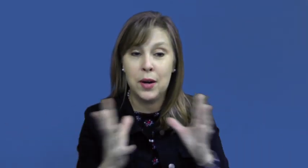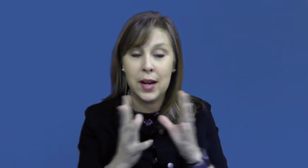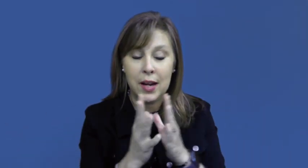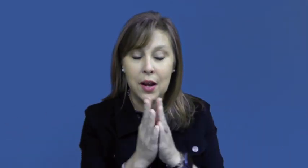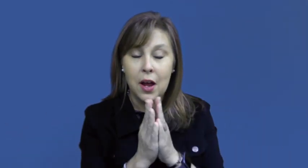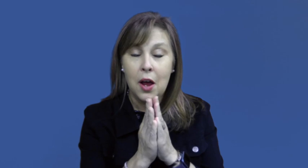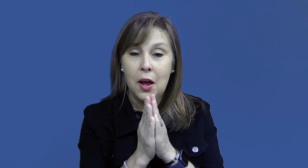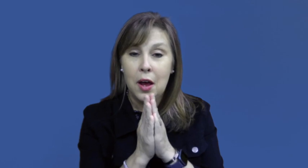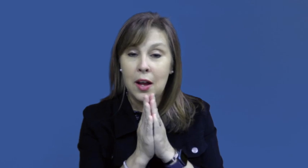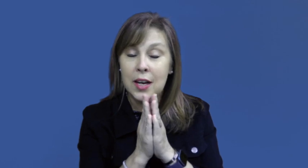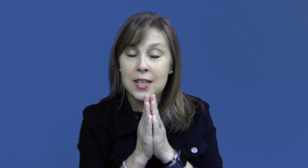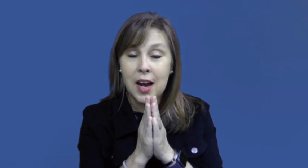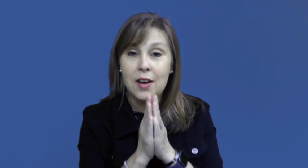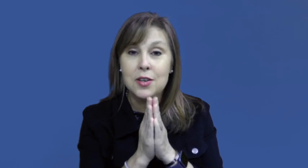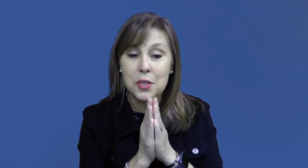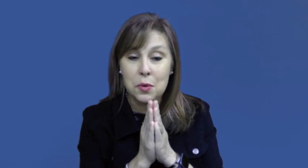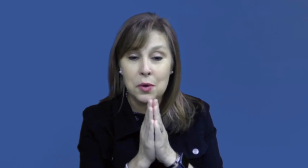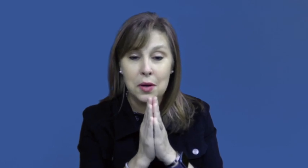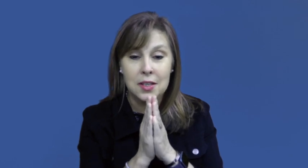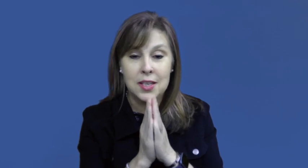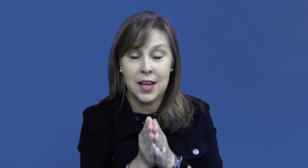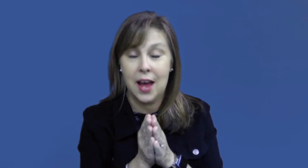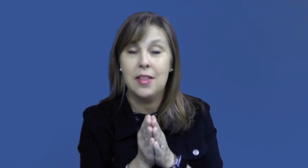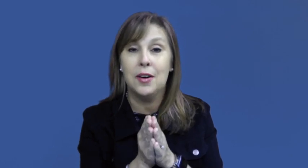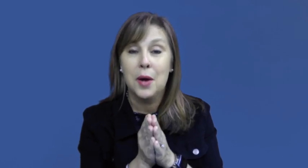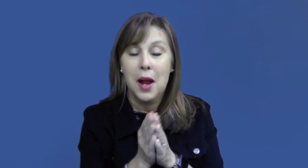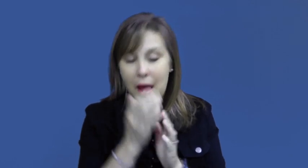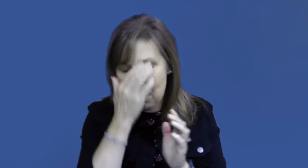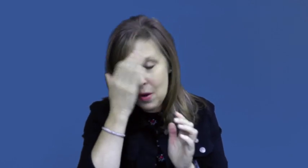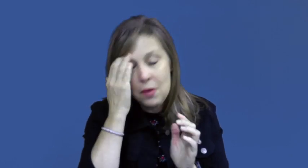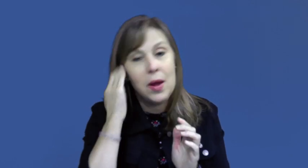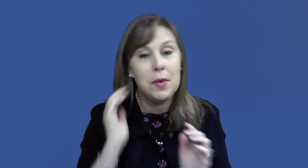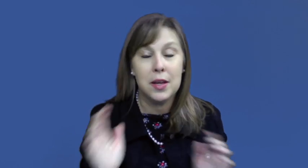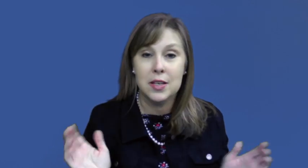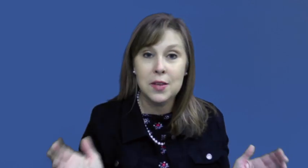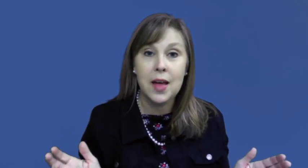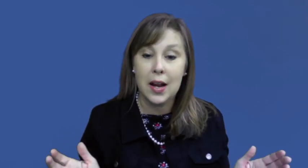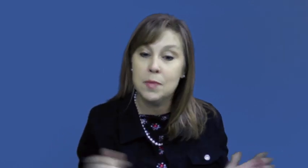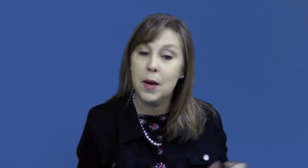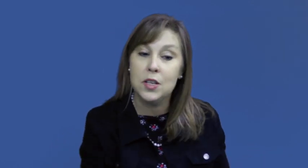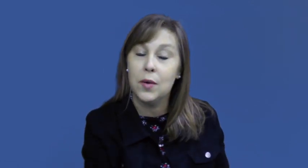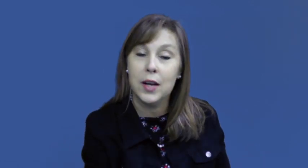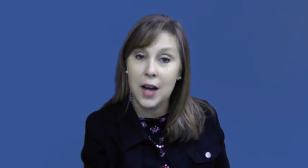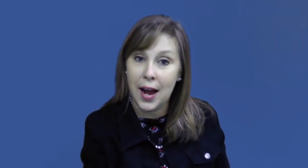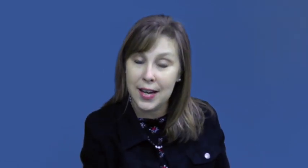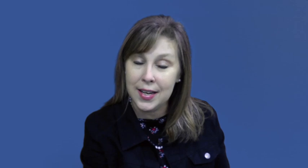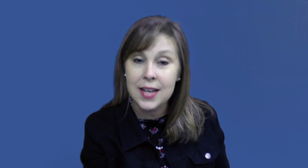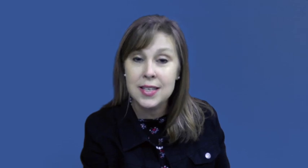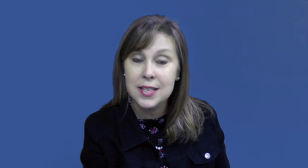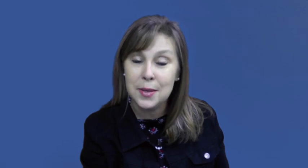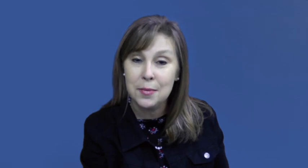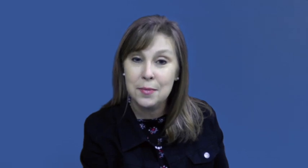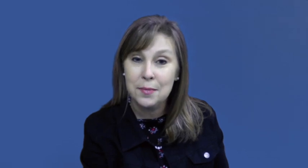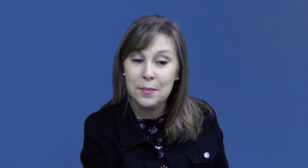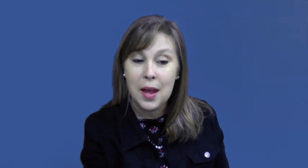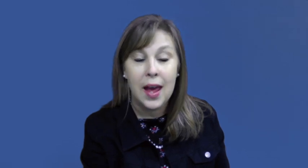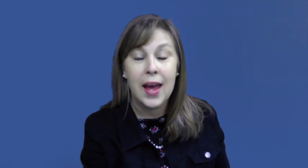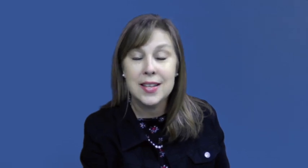means to bring an entire school together. And one way we can do that is by showing kindness,